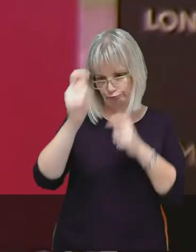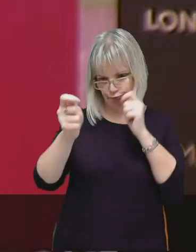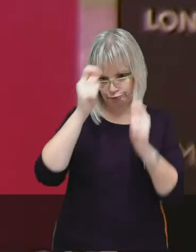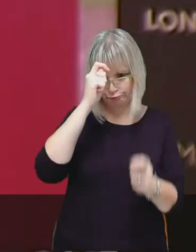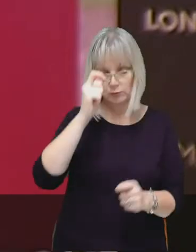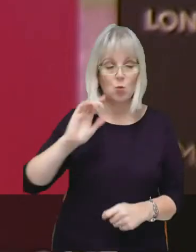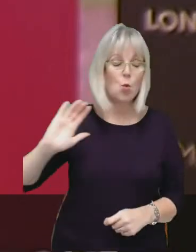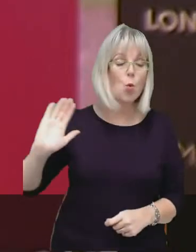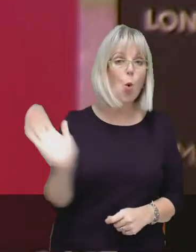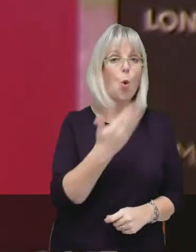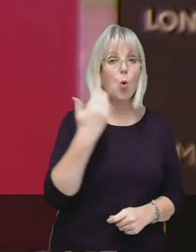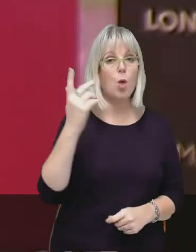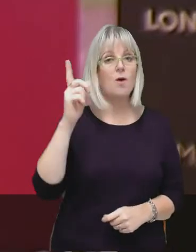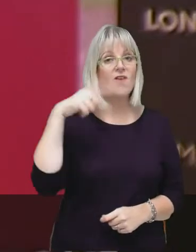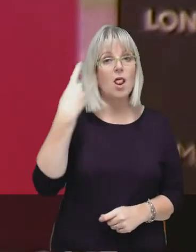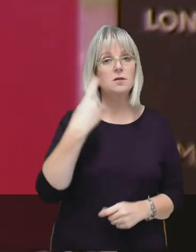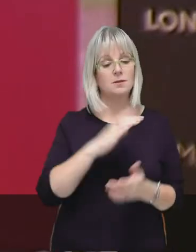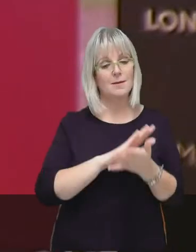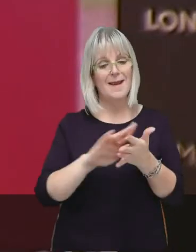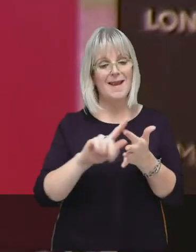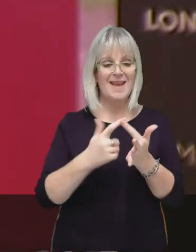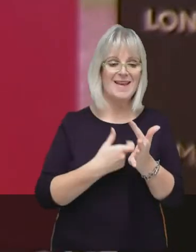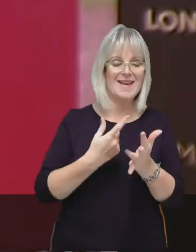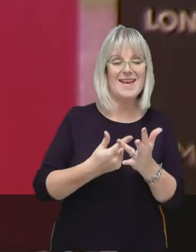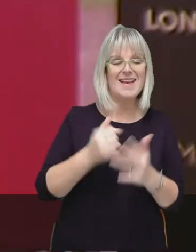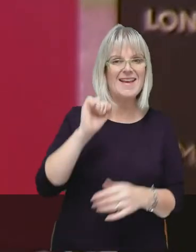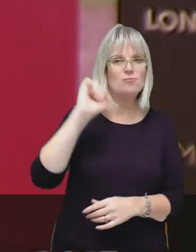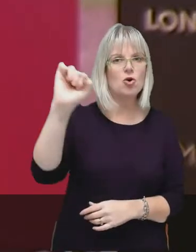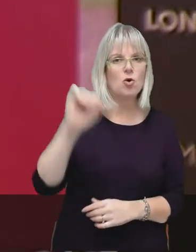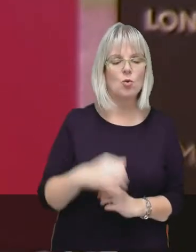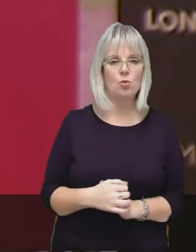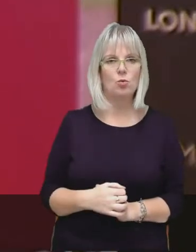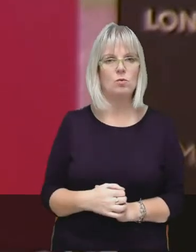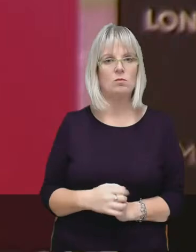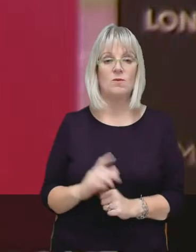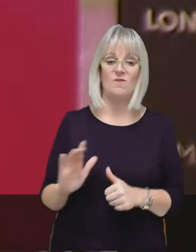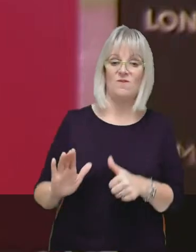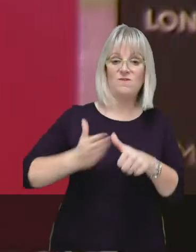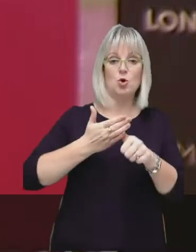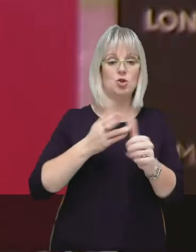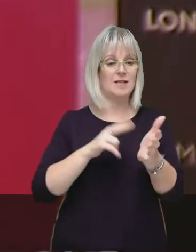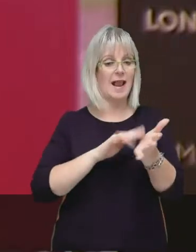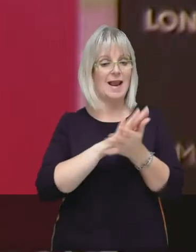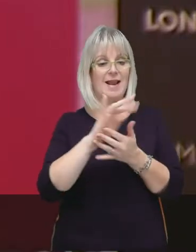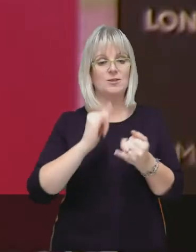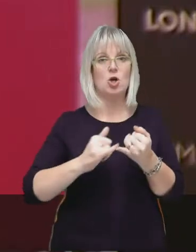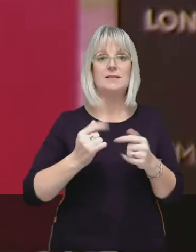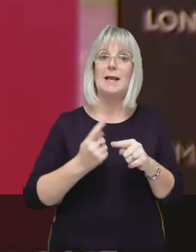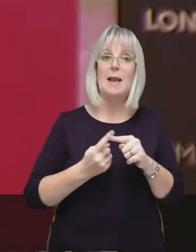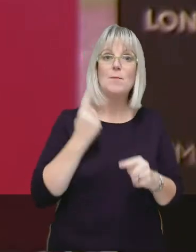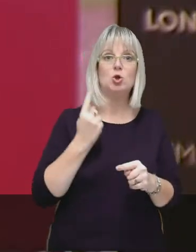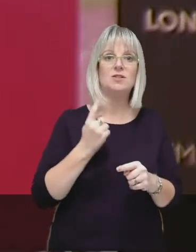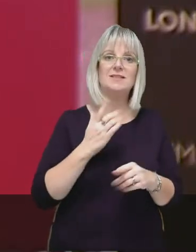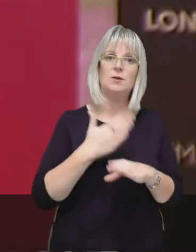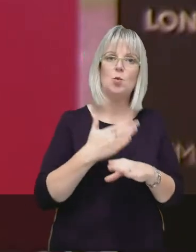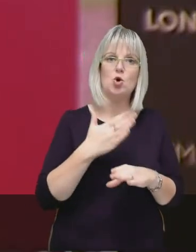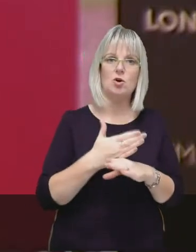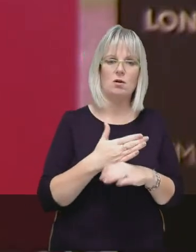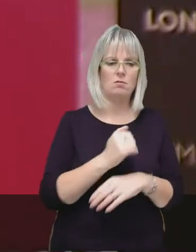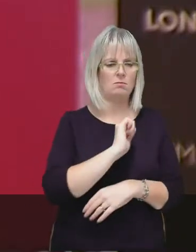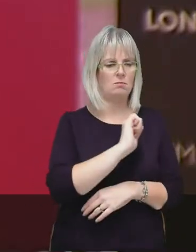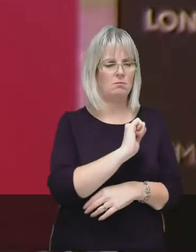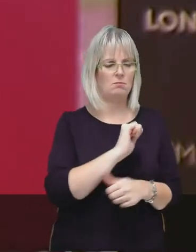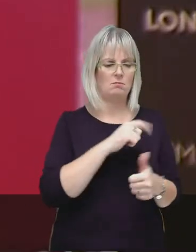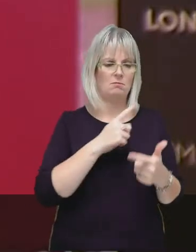To start with, the NHS and emergency workers on the front line, the transport workers